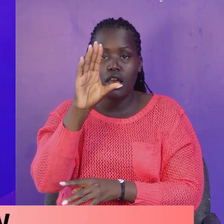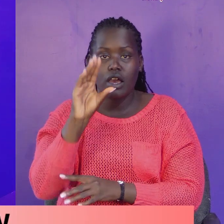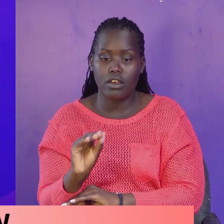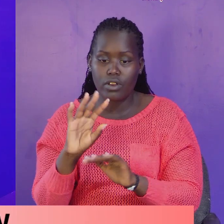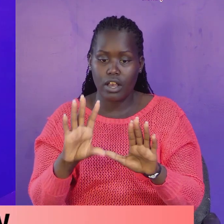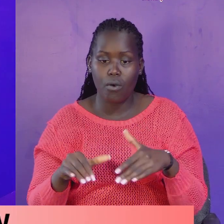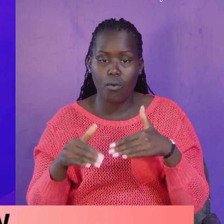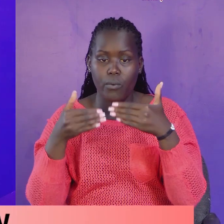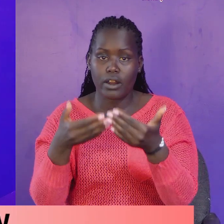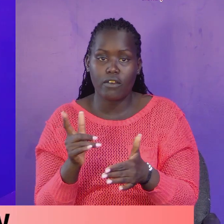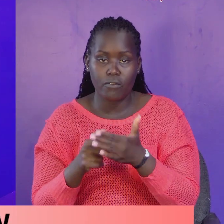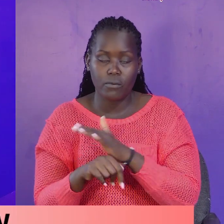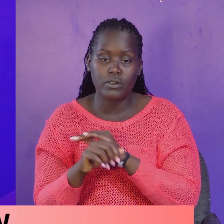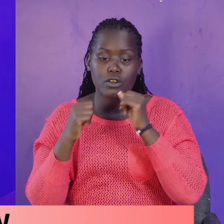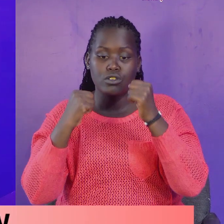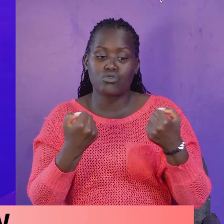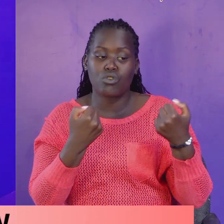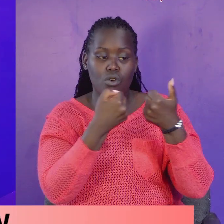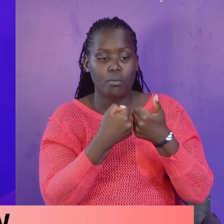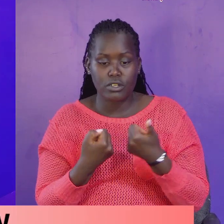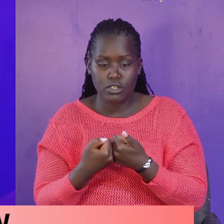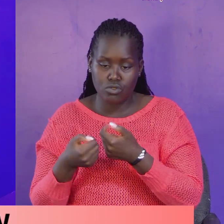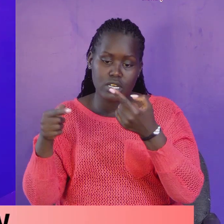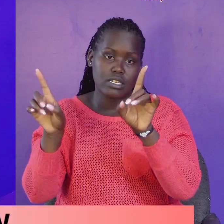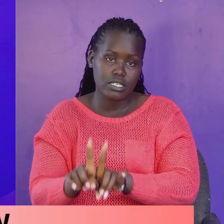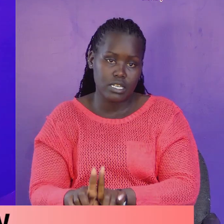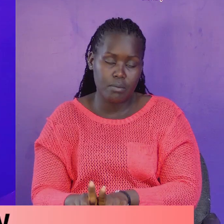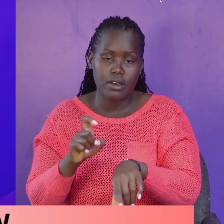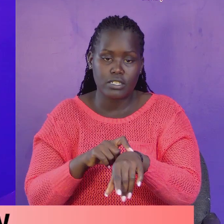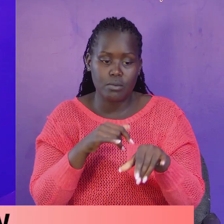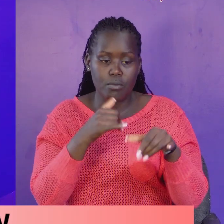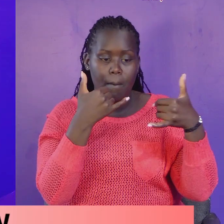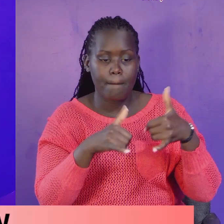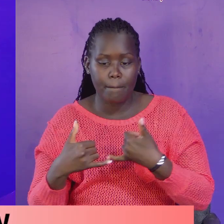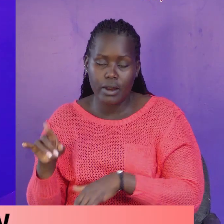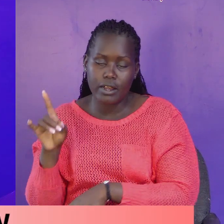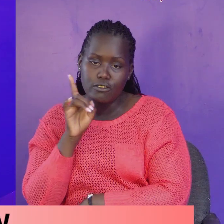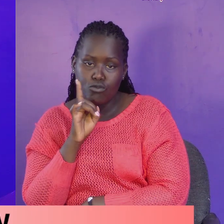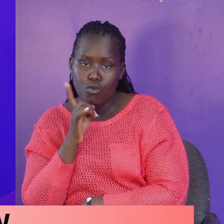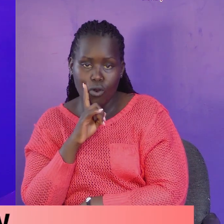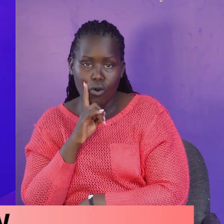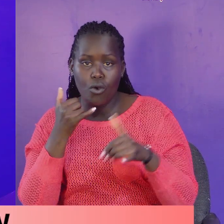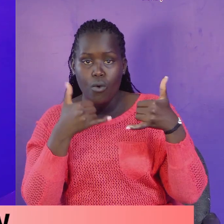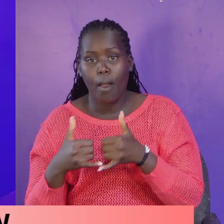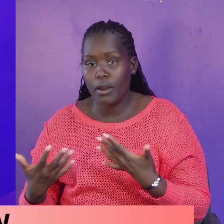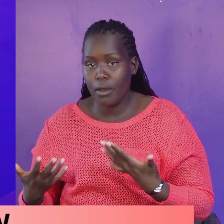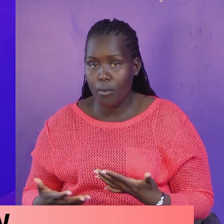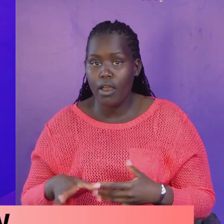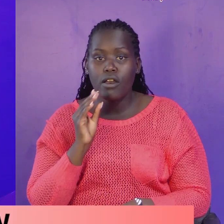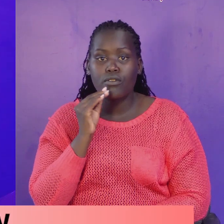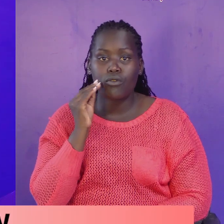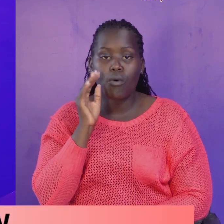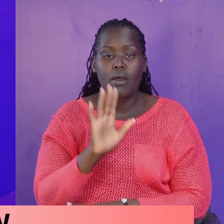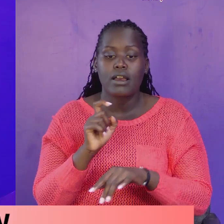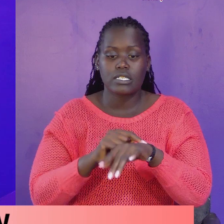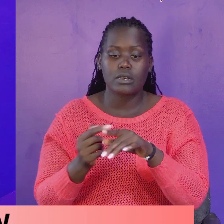strong competition also when we are playing them tomorrow. Especially, we are playing them at their backyard, or they are coming here in